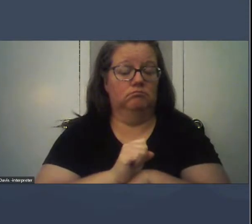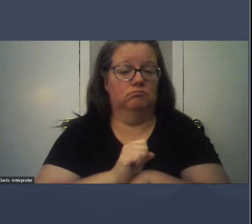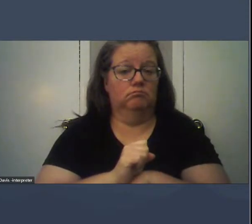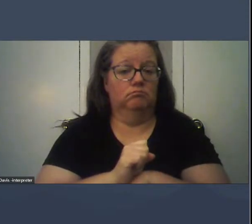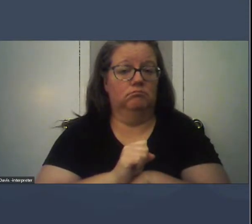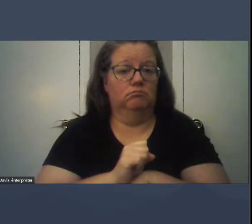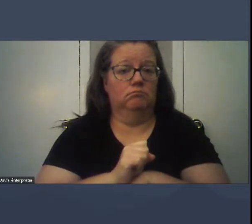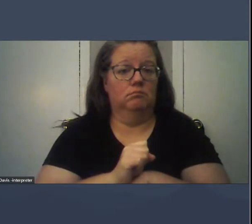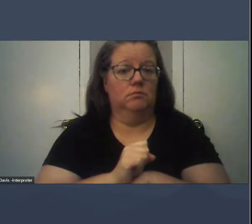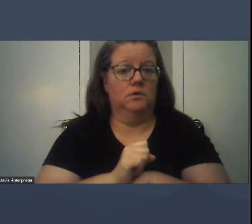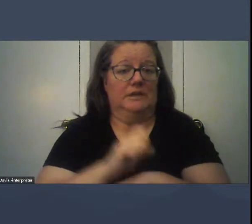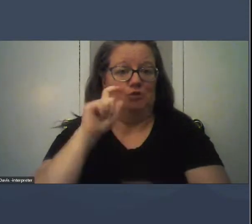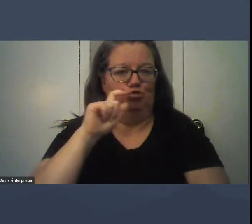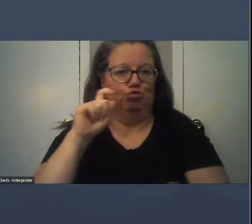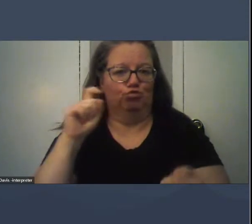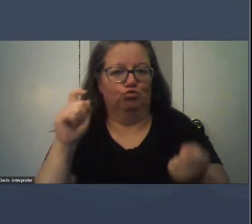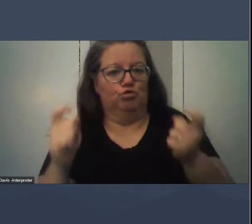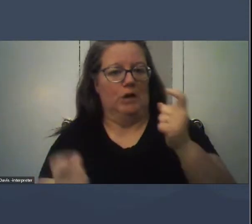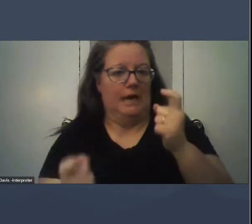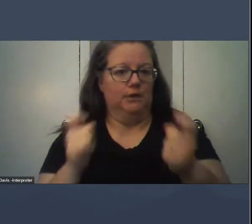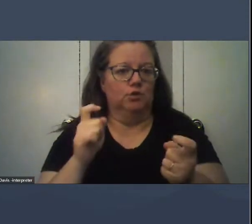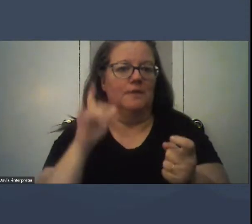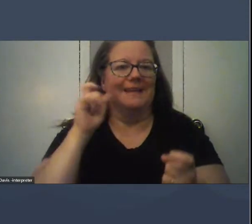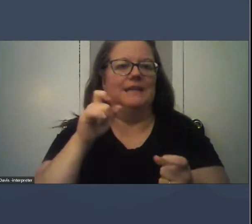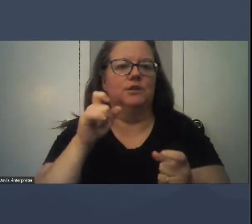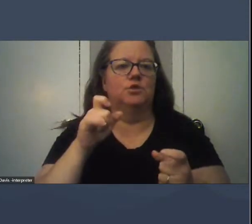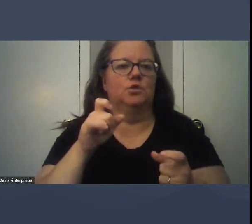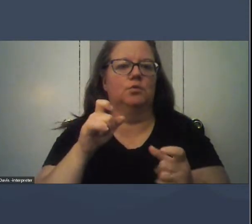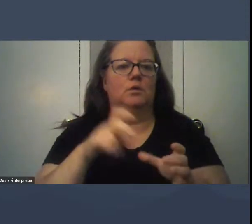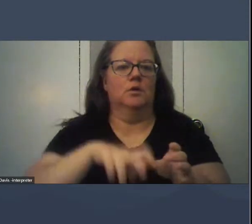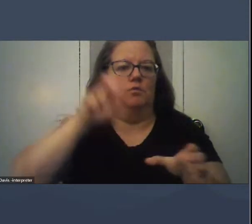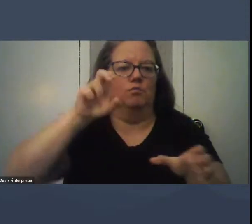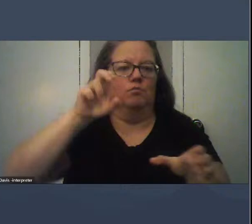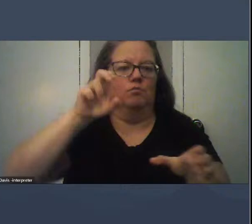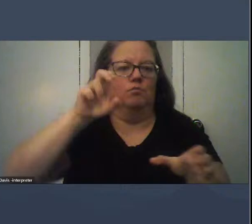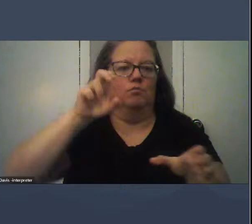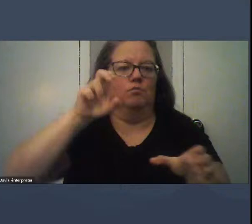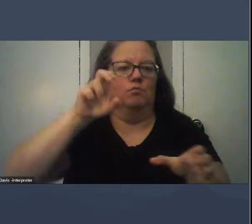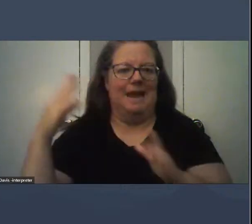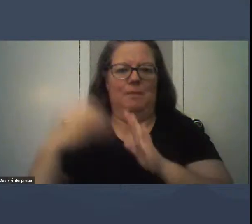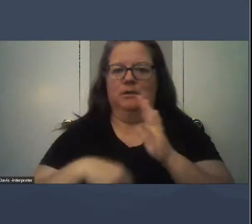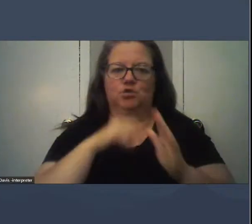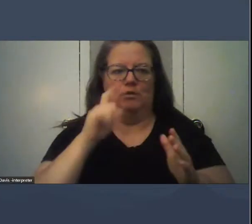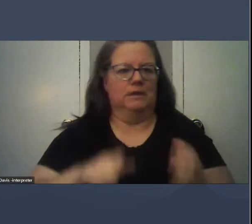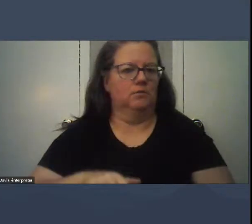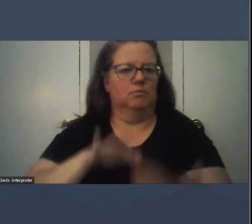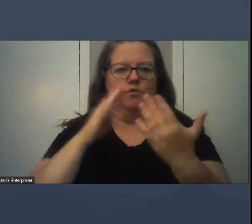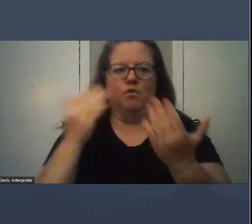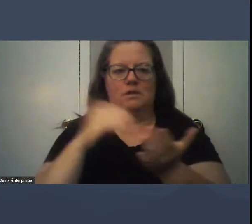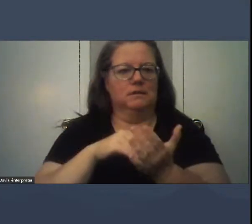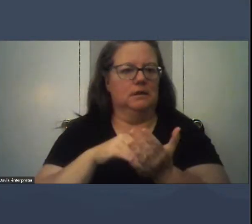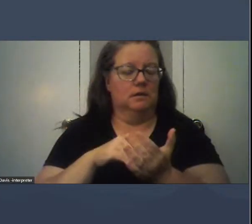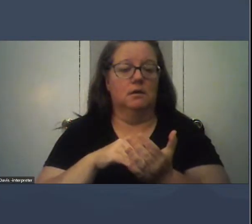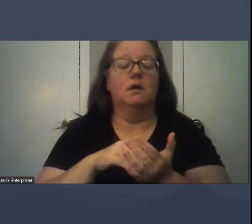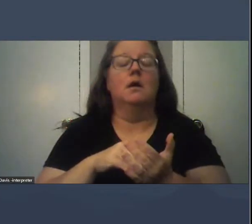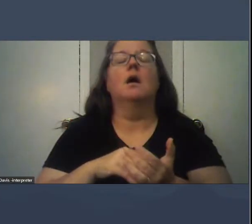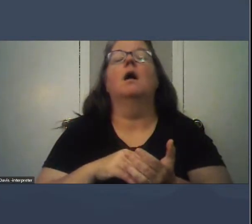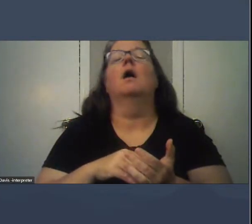potentially making changes, then they need to withdraw this application. It does not need to come back before us. Let's do this then,